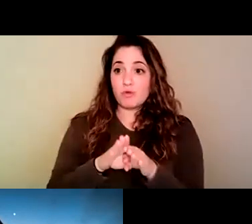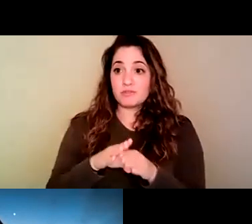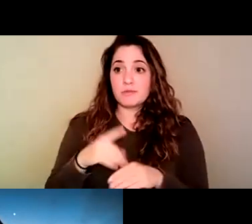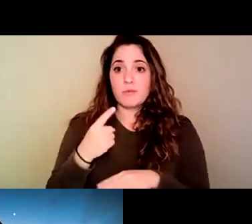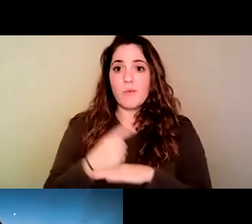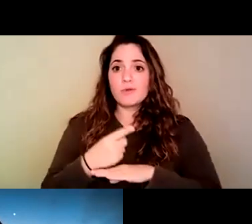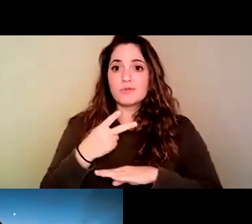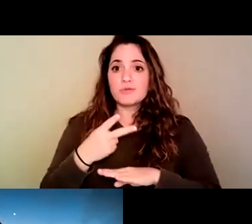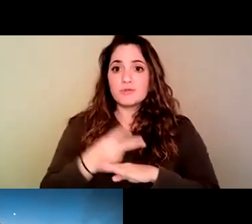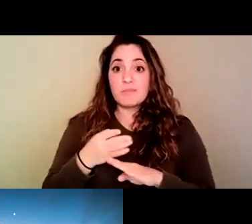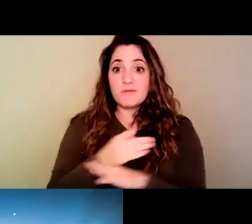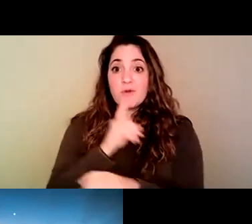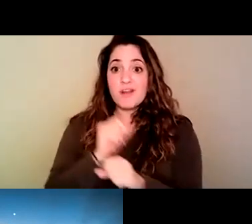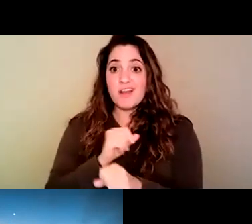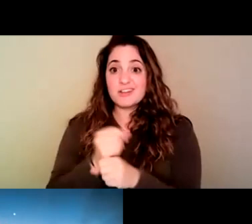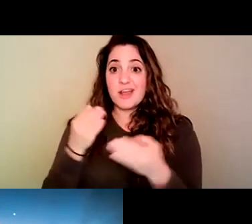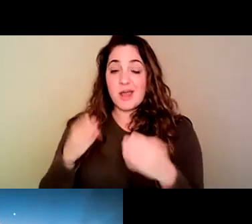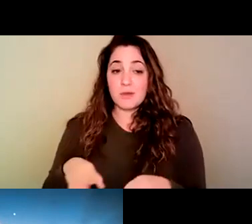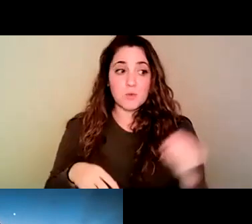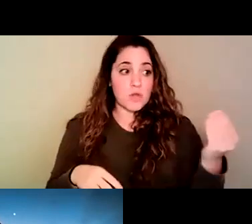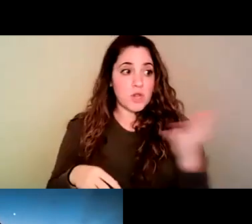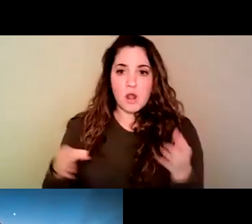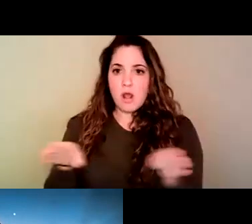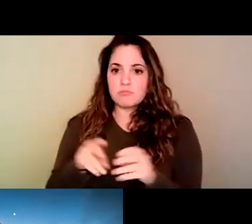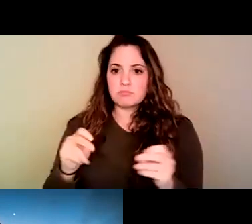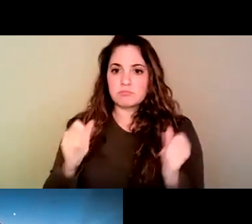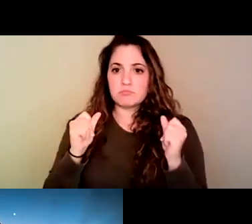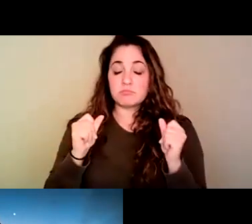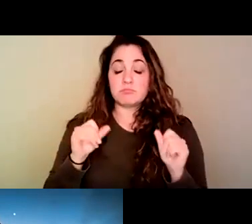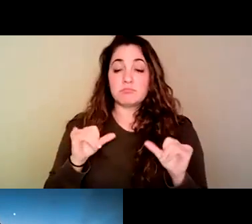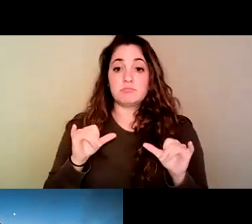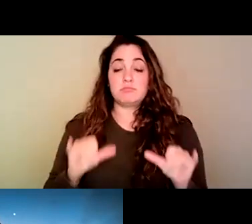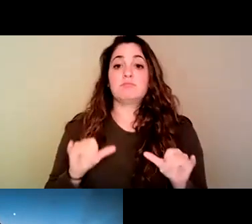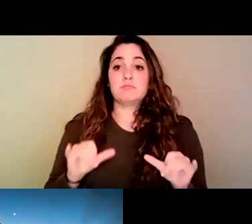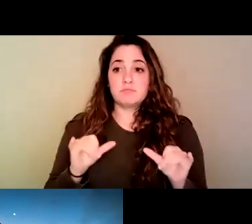before it occurred. And it was a moving and surreal set